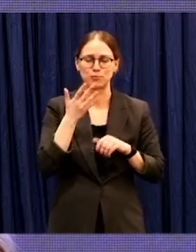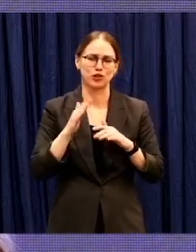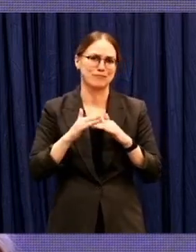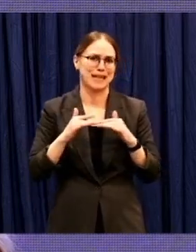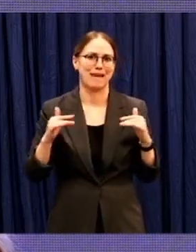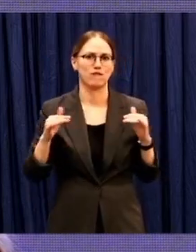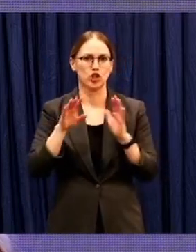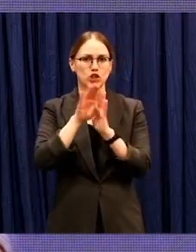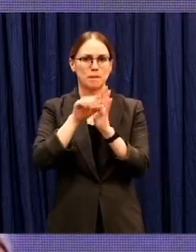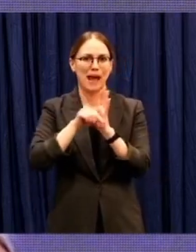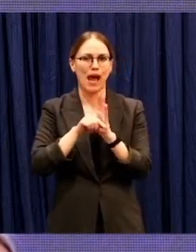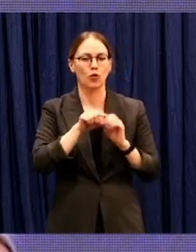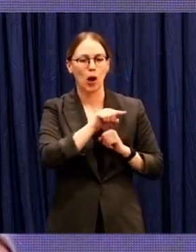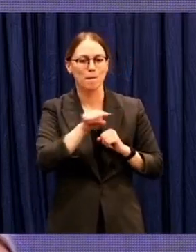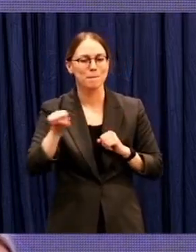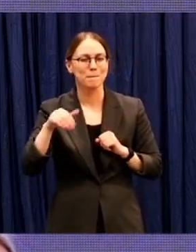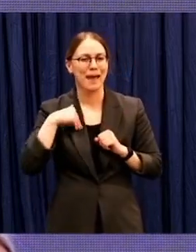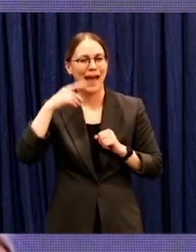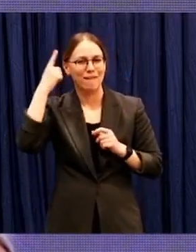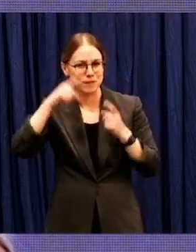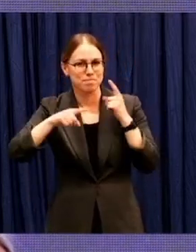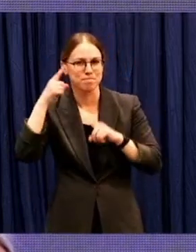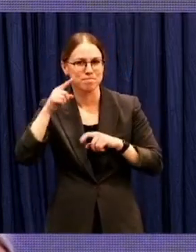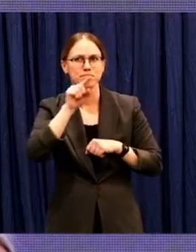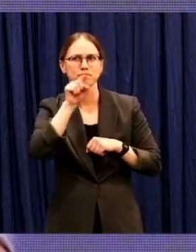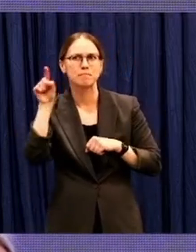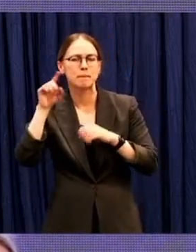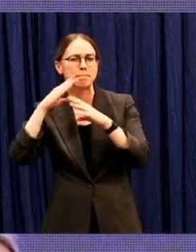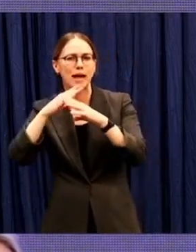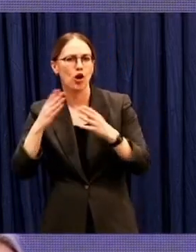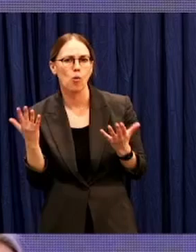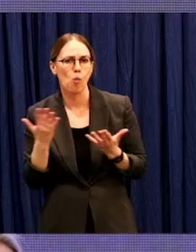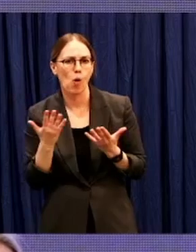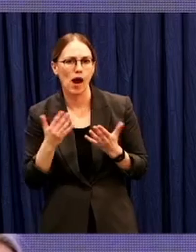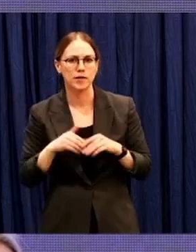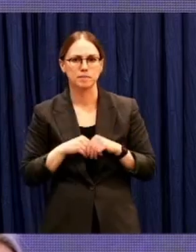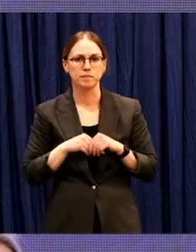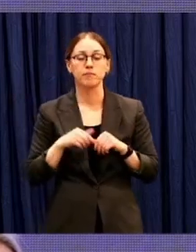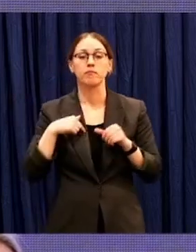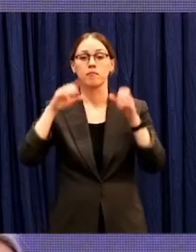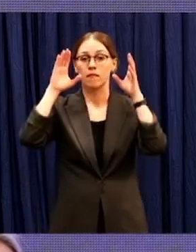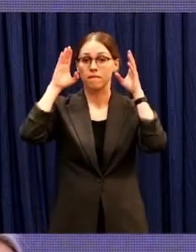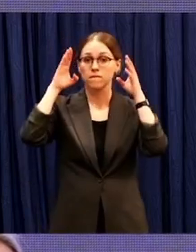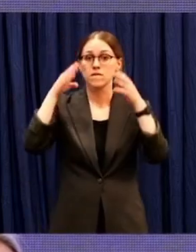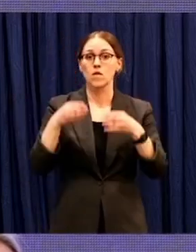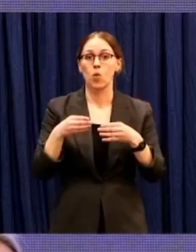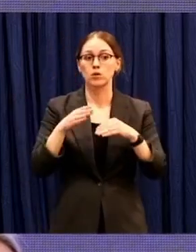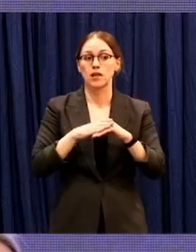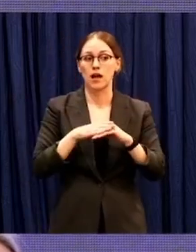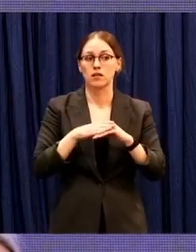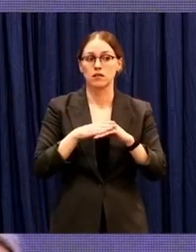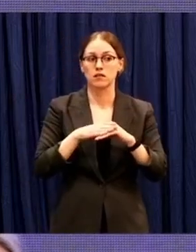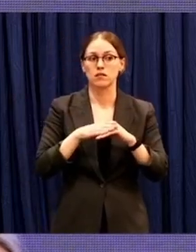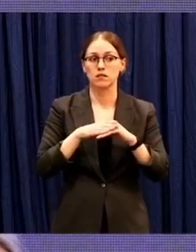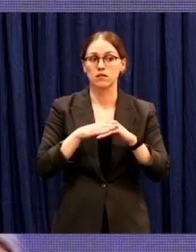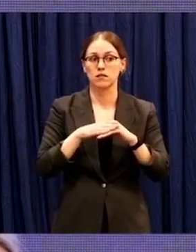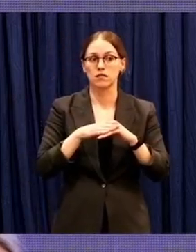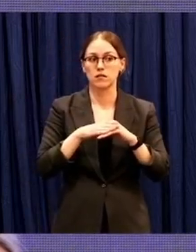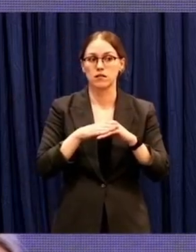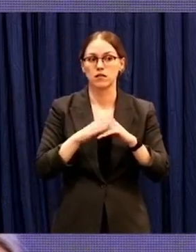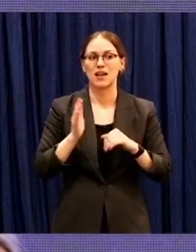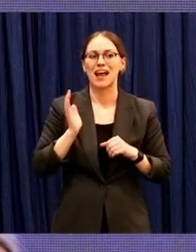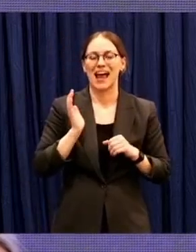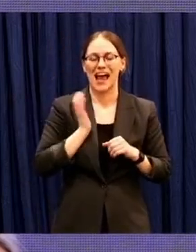agree were taking place? And we really wanted to focus this around key domains of our daily lives. So we looked at